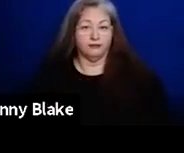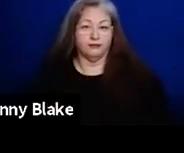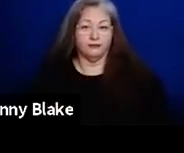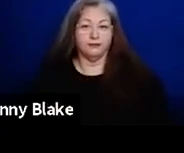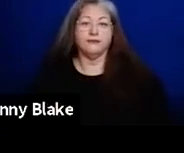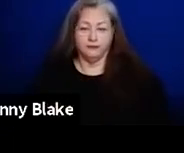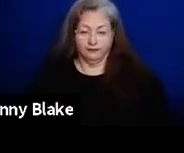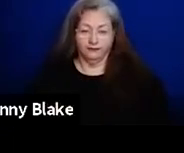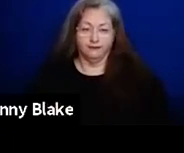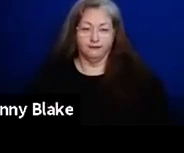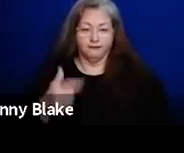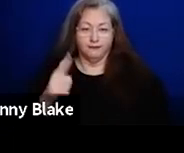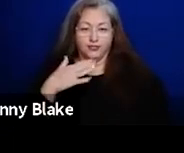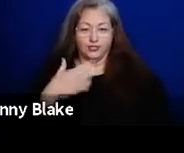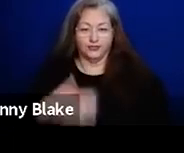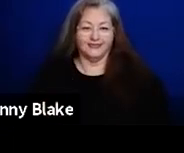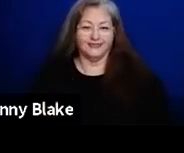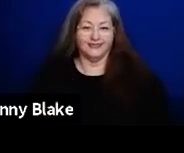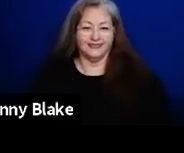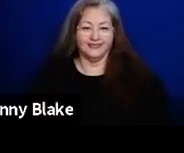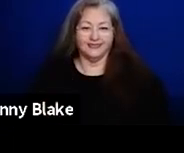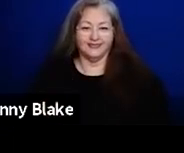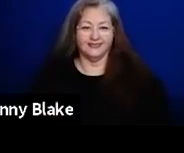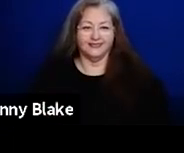Yep, looks great.